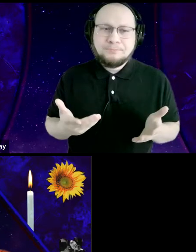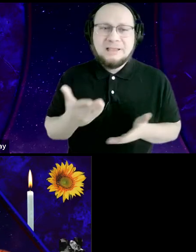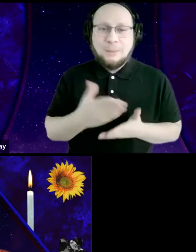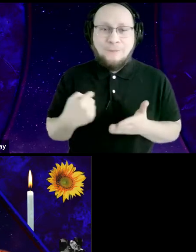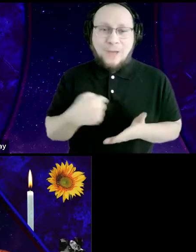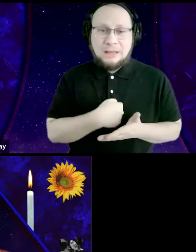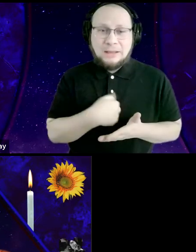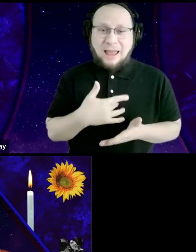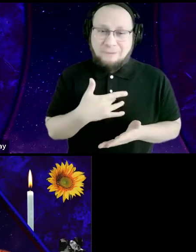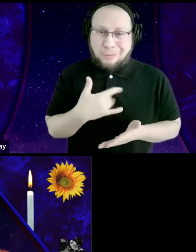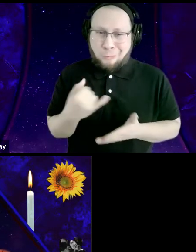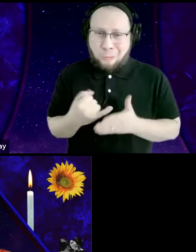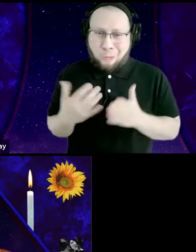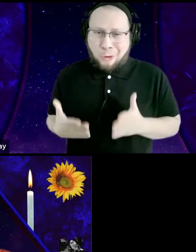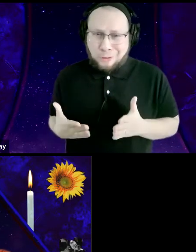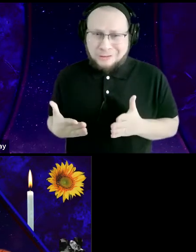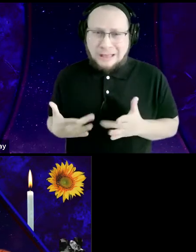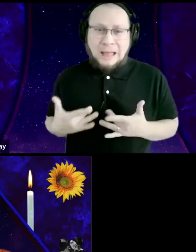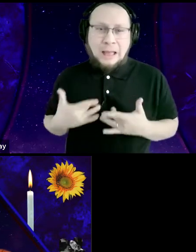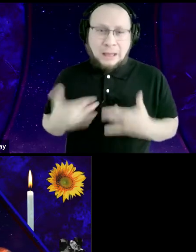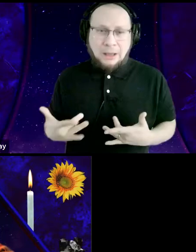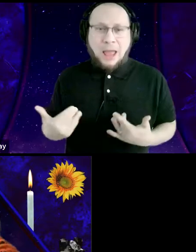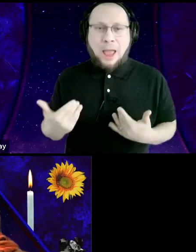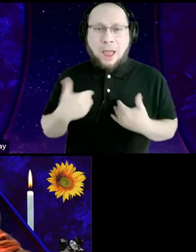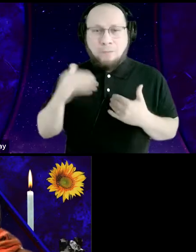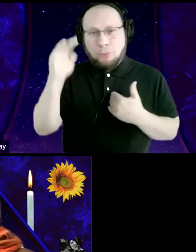artists, I feel like, are love to be constantly troubled.